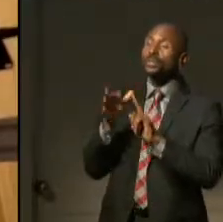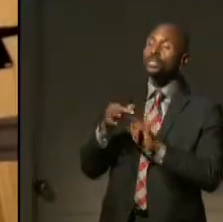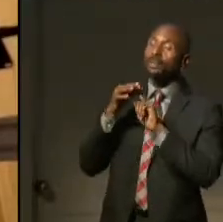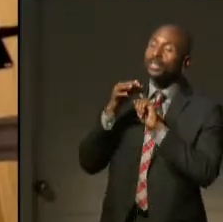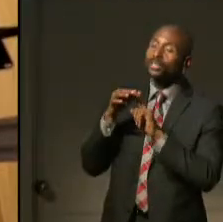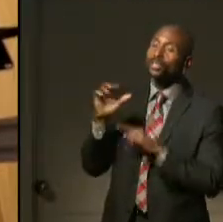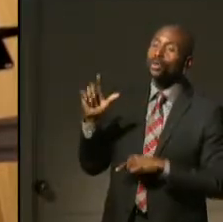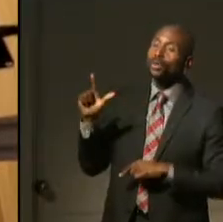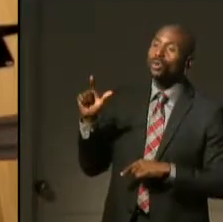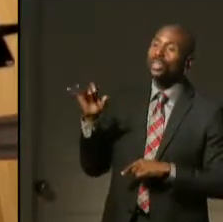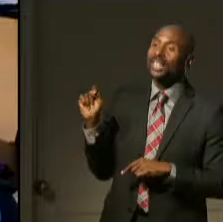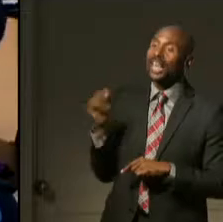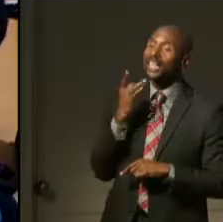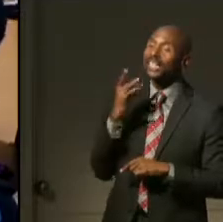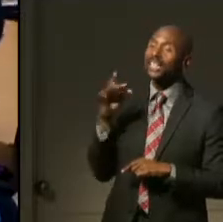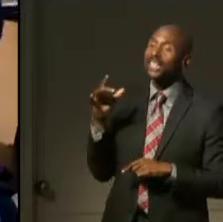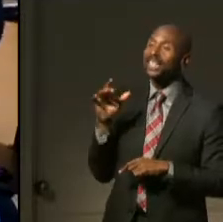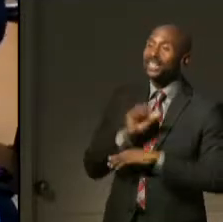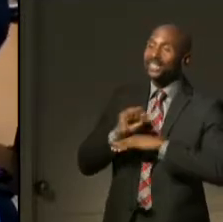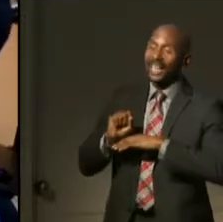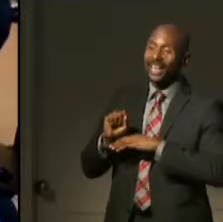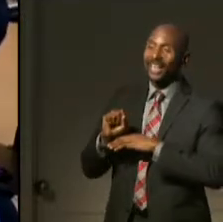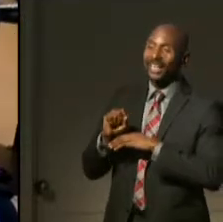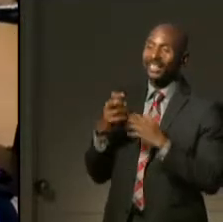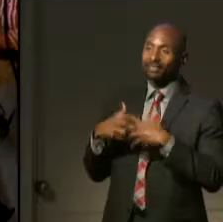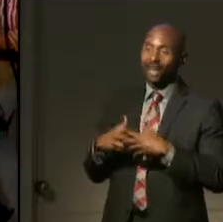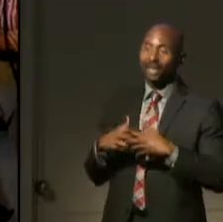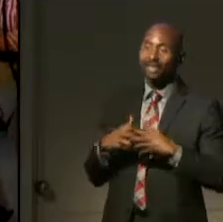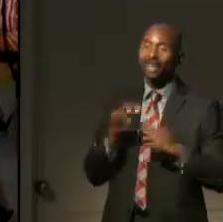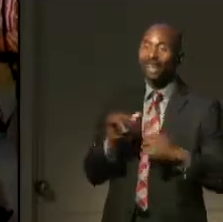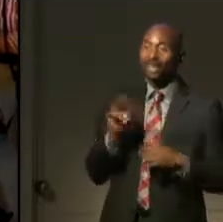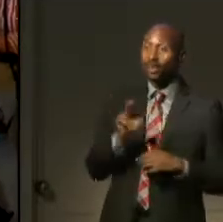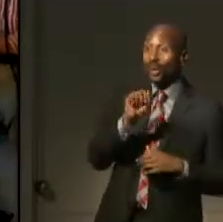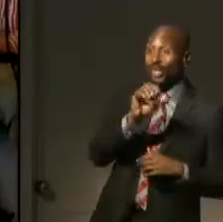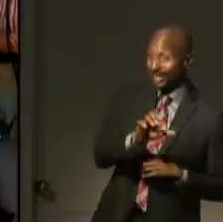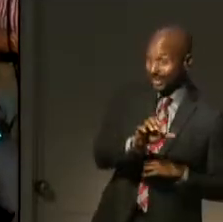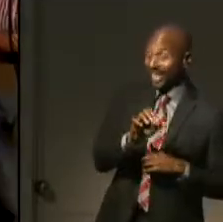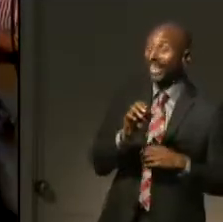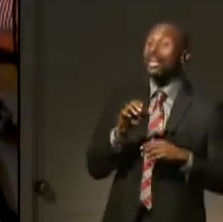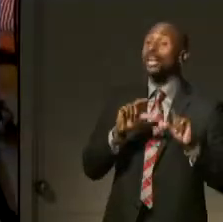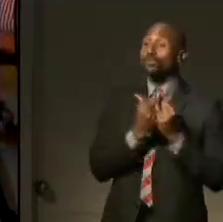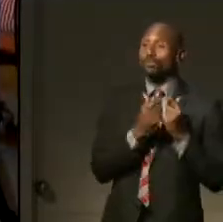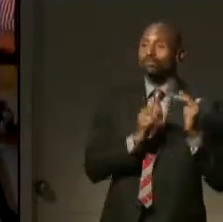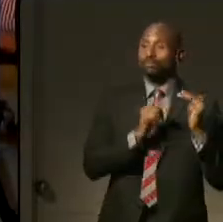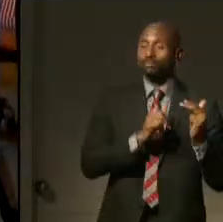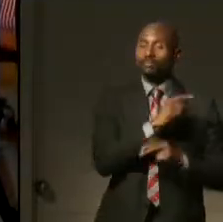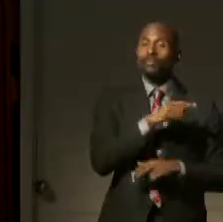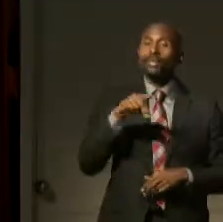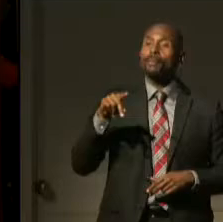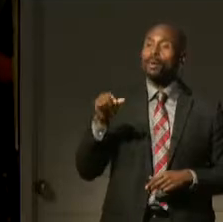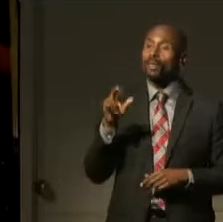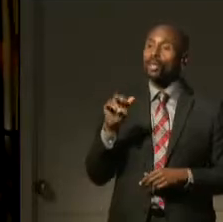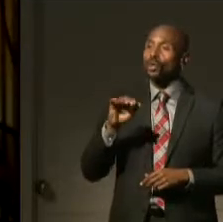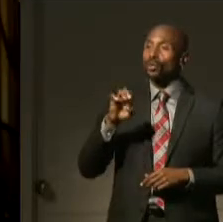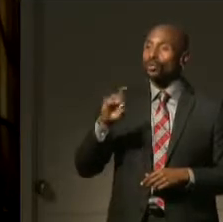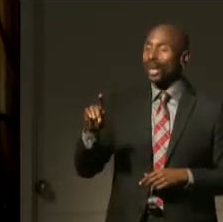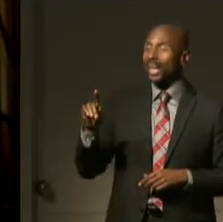that our group built at USC. And this is a set of special polarized light sources